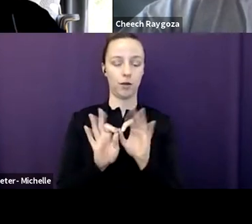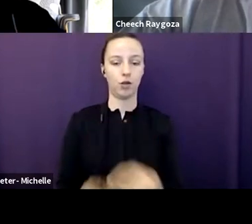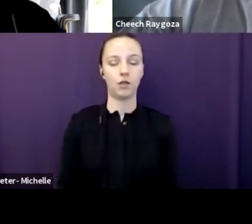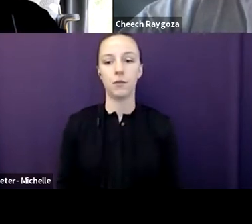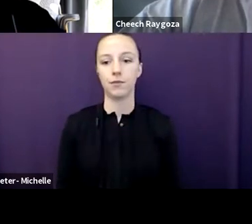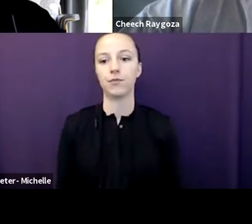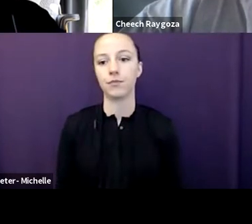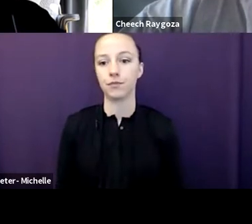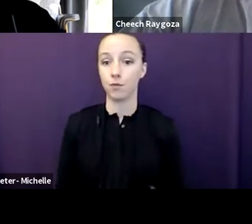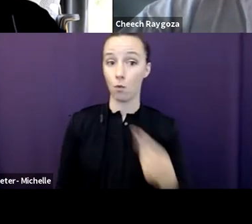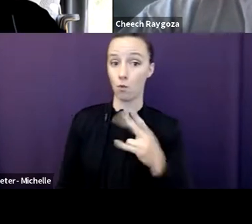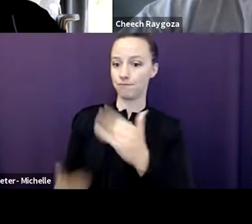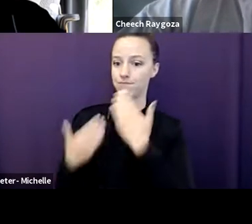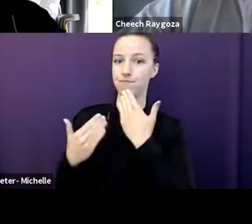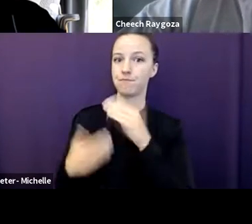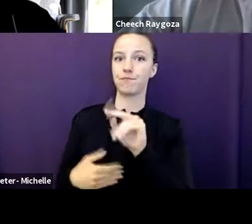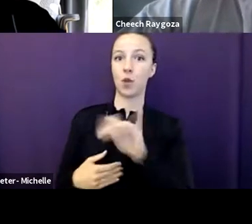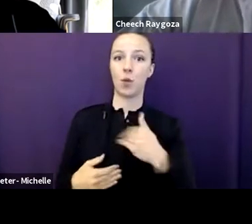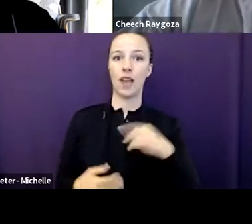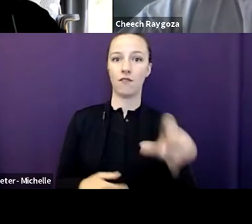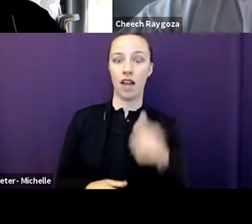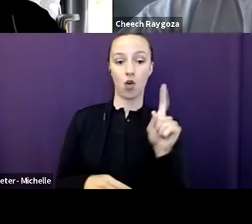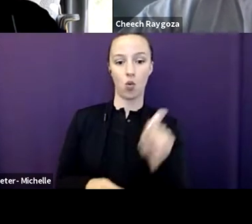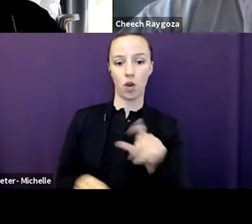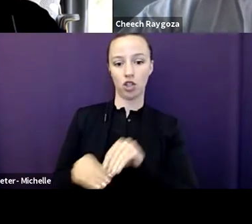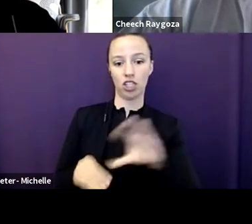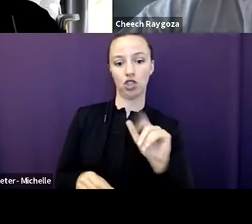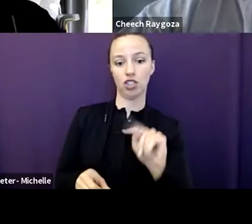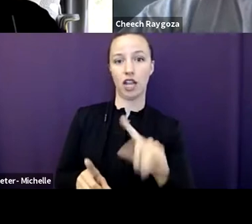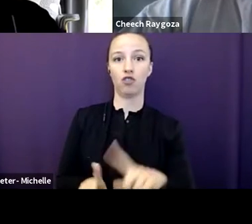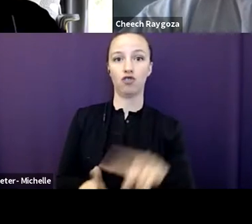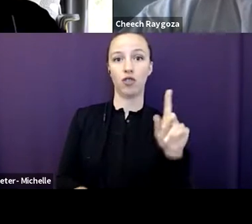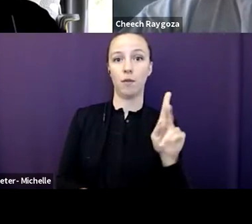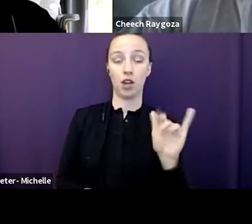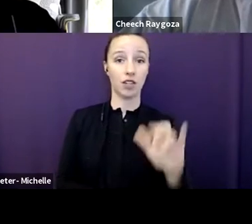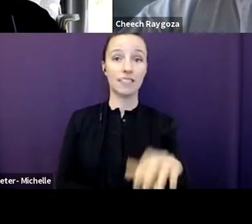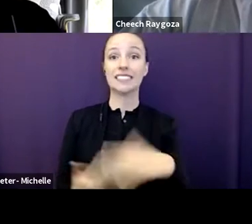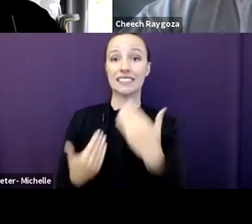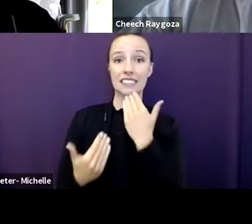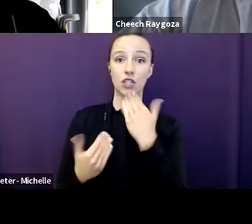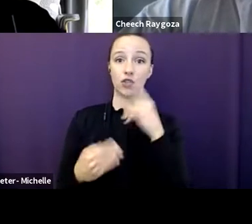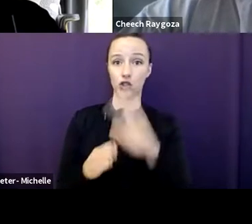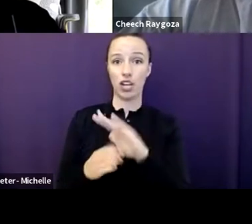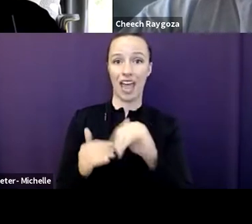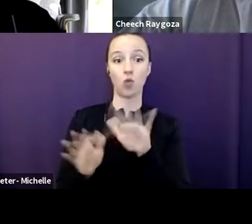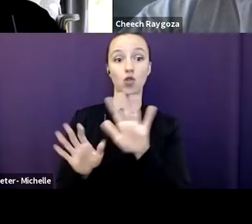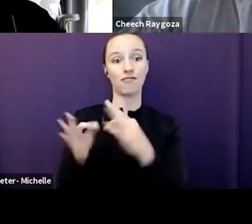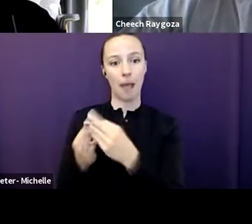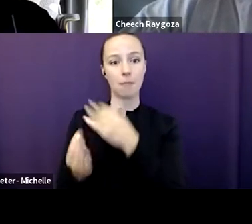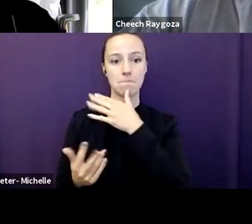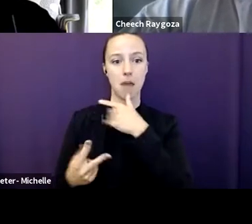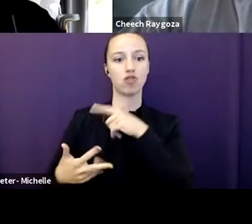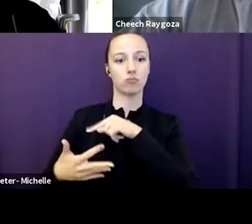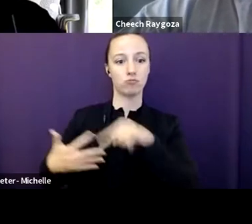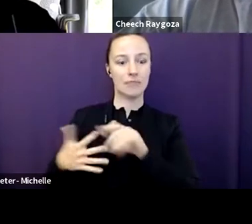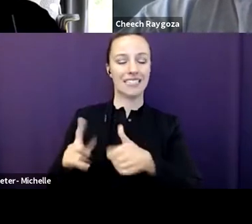Thank you, Danny. We do have another question in the chat from Karen. Danny, thank you for sharing how your family and mother are impacted.